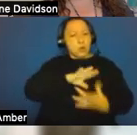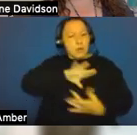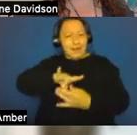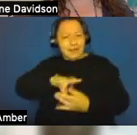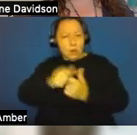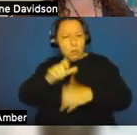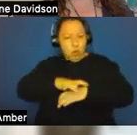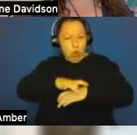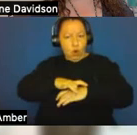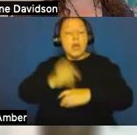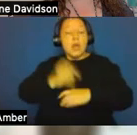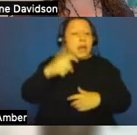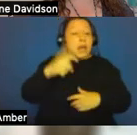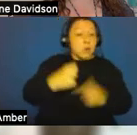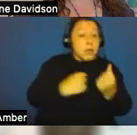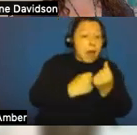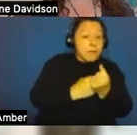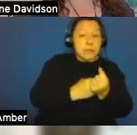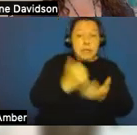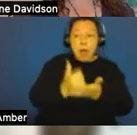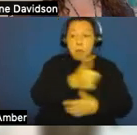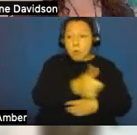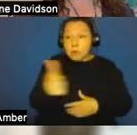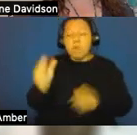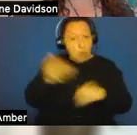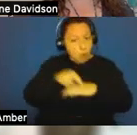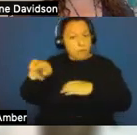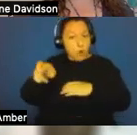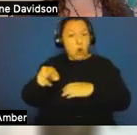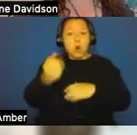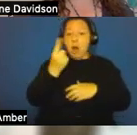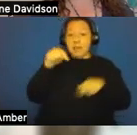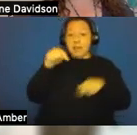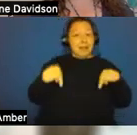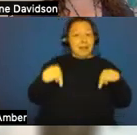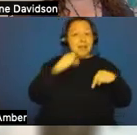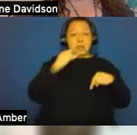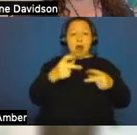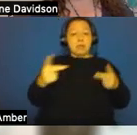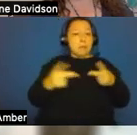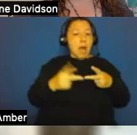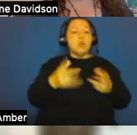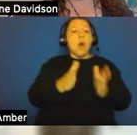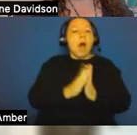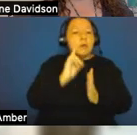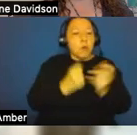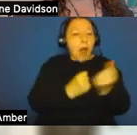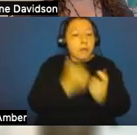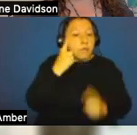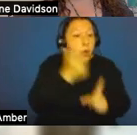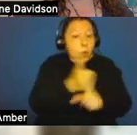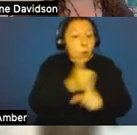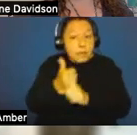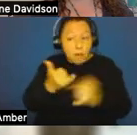can refer you to an advocate, but this is not the circle for advocacy at this time. It's a circle for advocates who